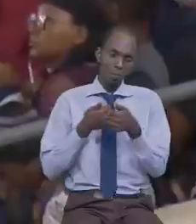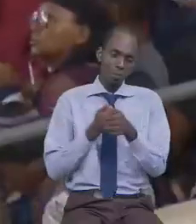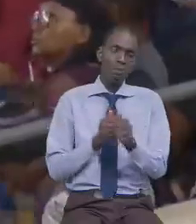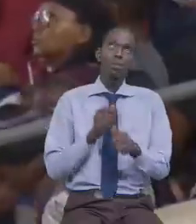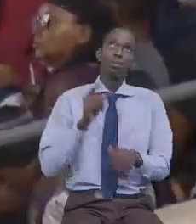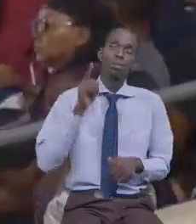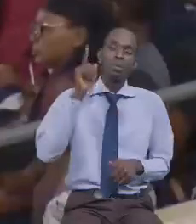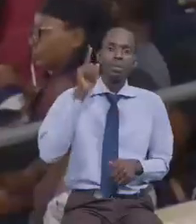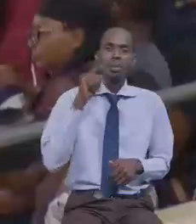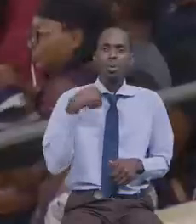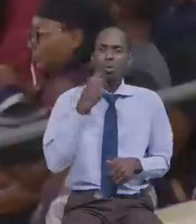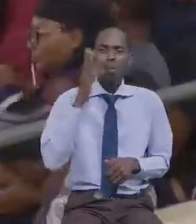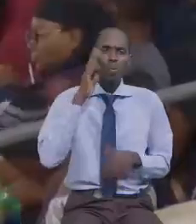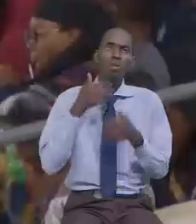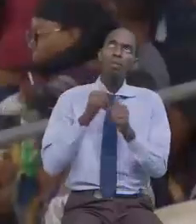Who is going to follow?